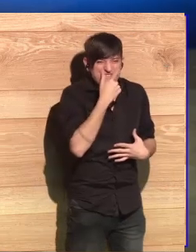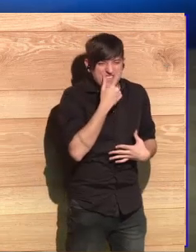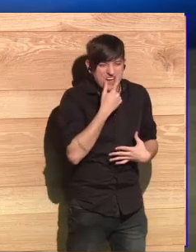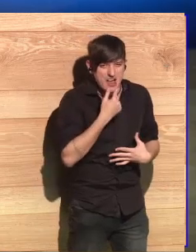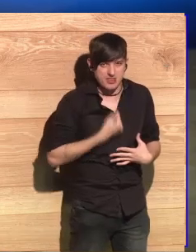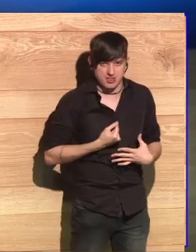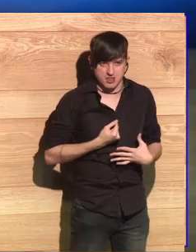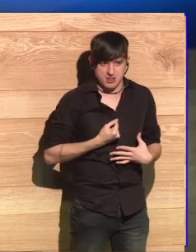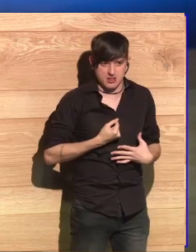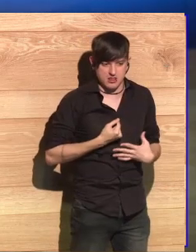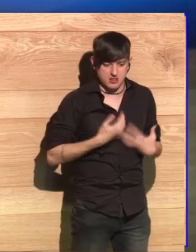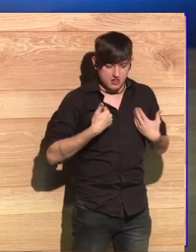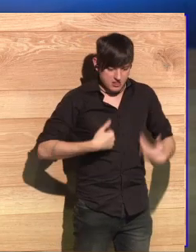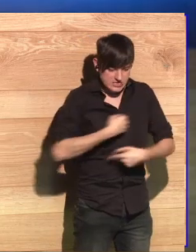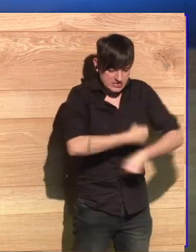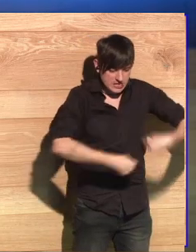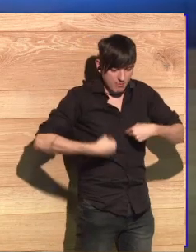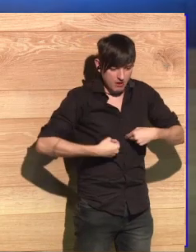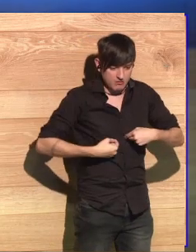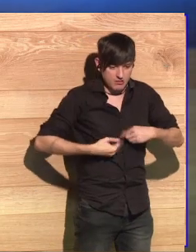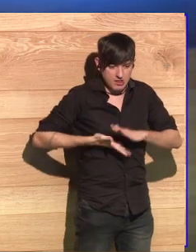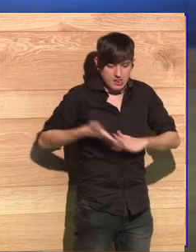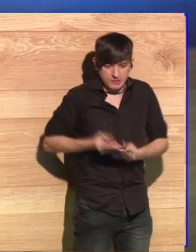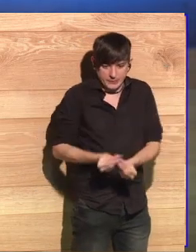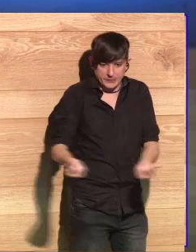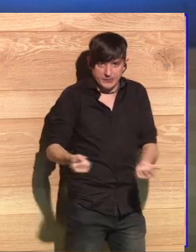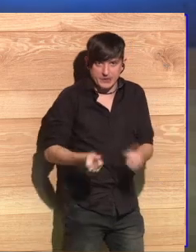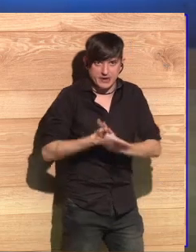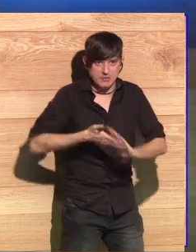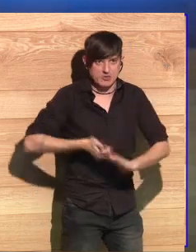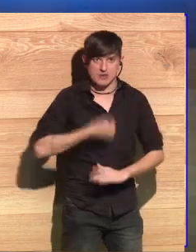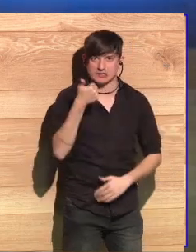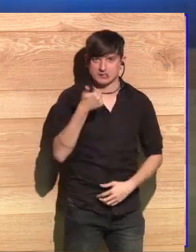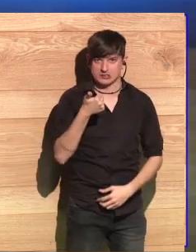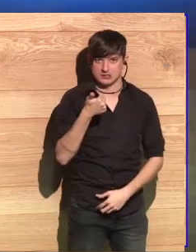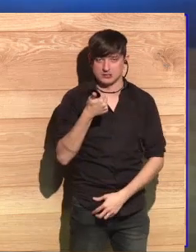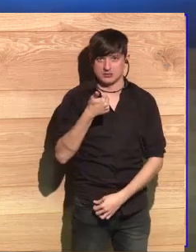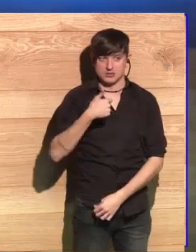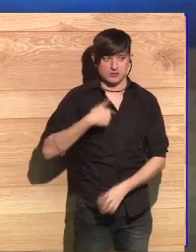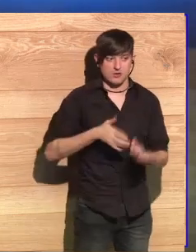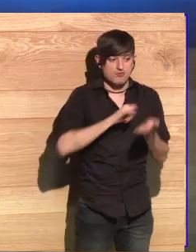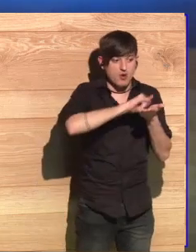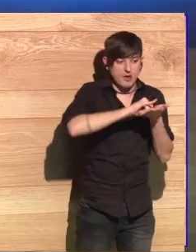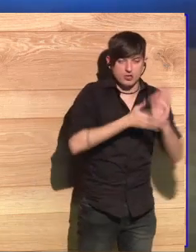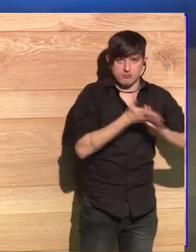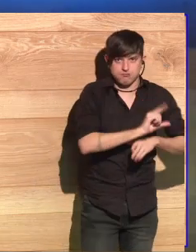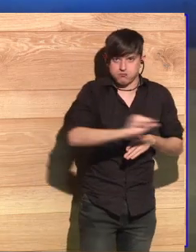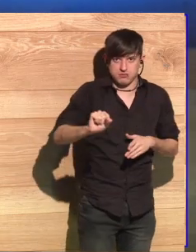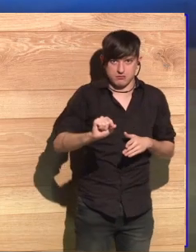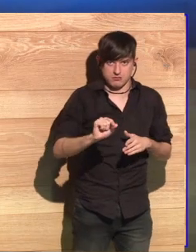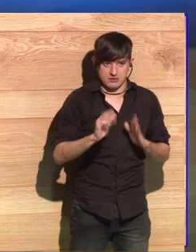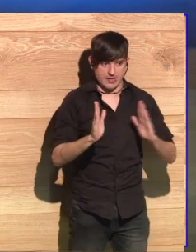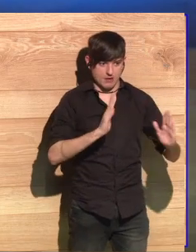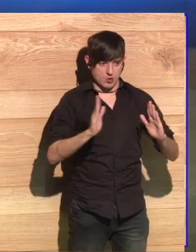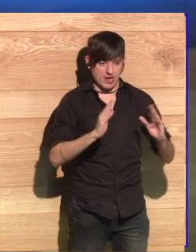think. And also, I happened to leave New York when it was the middle of winter, and I spent many days